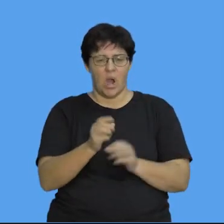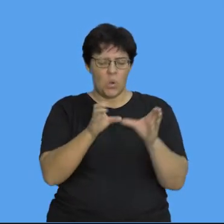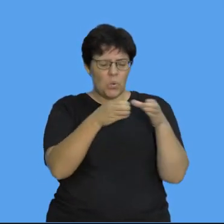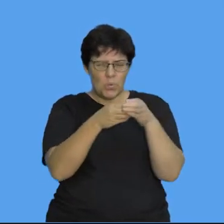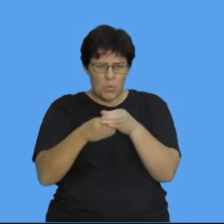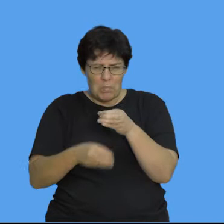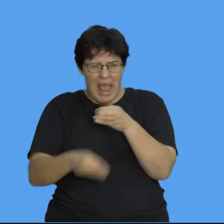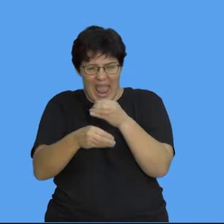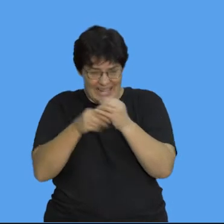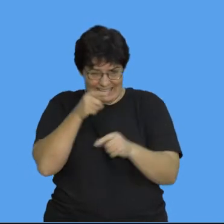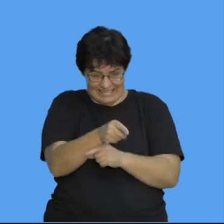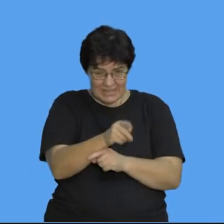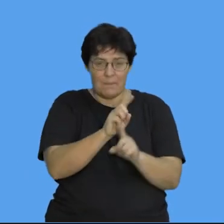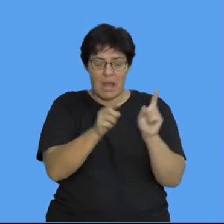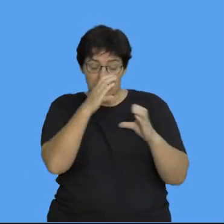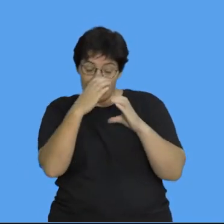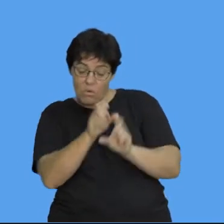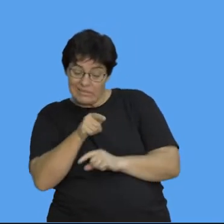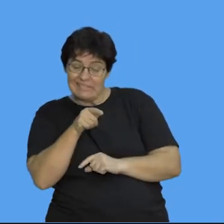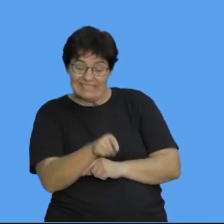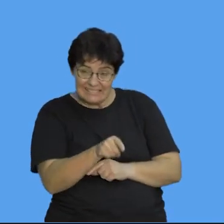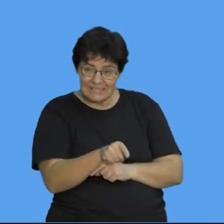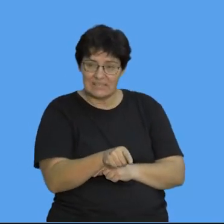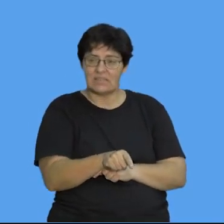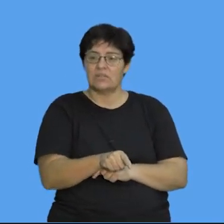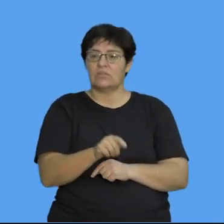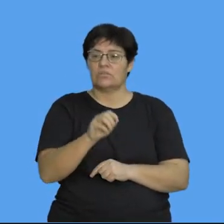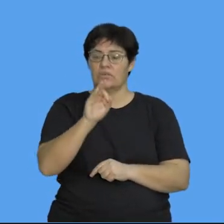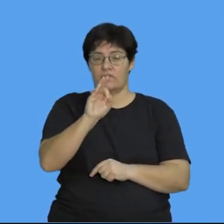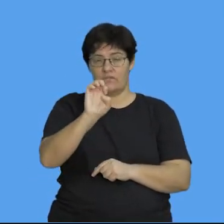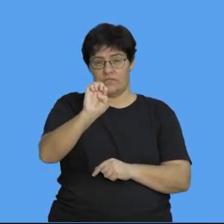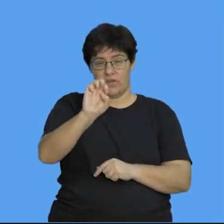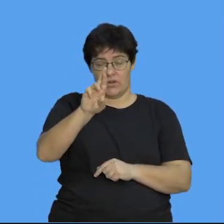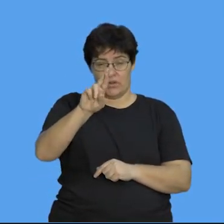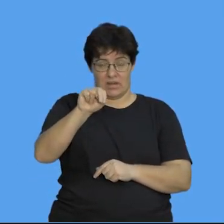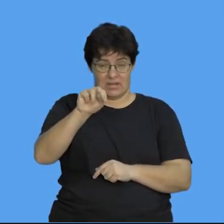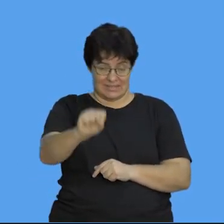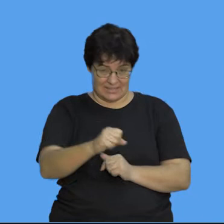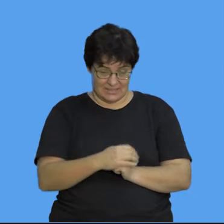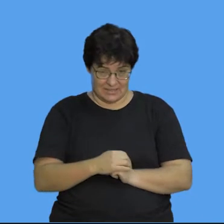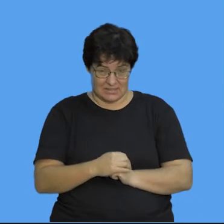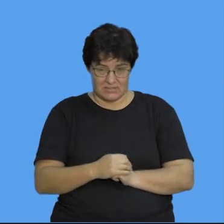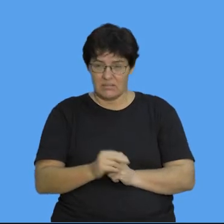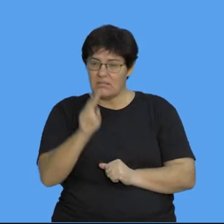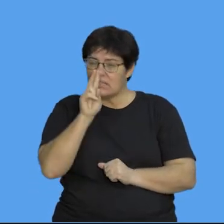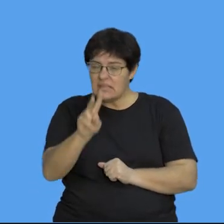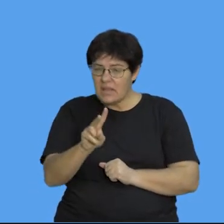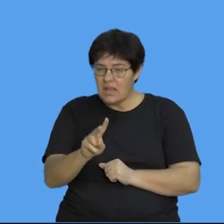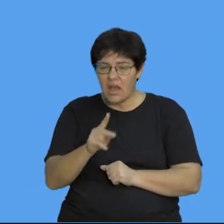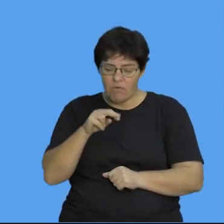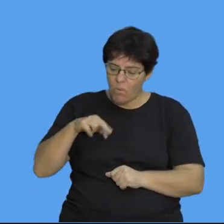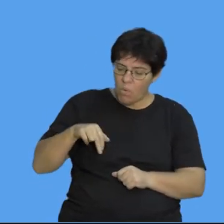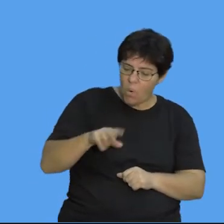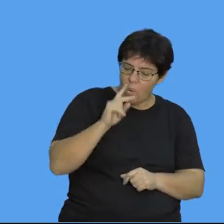little groups that belong to it. But we're going to pay particular attention to ferns. And I want you to see if